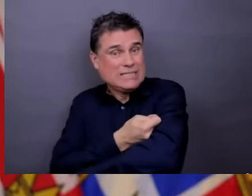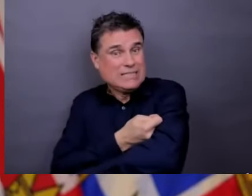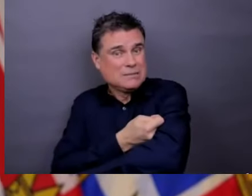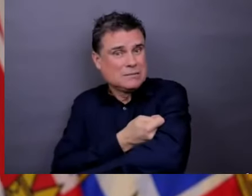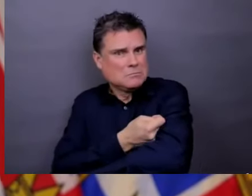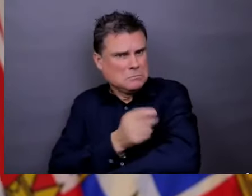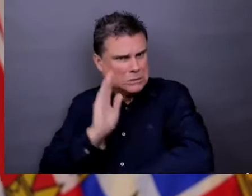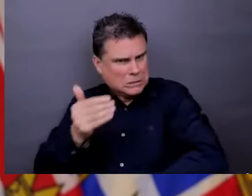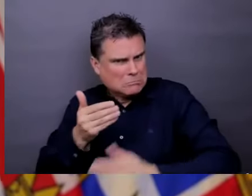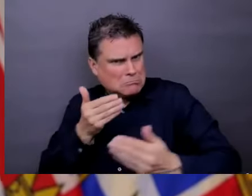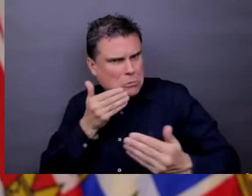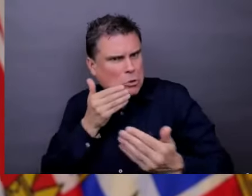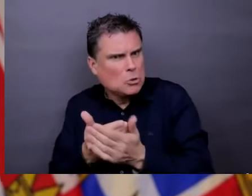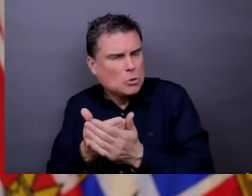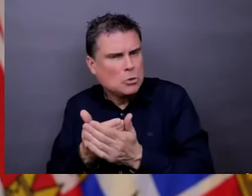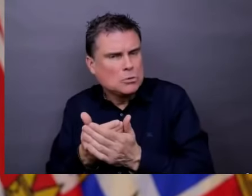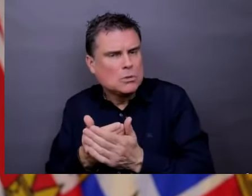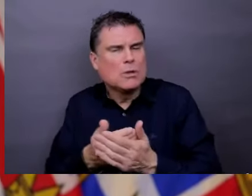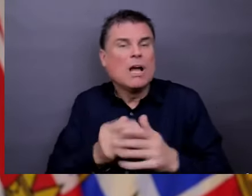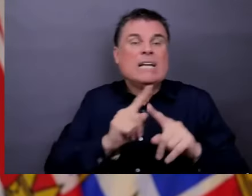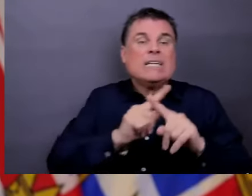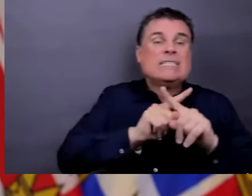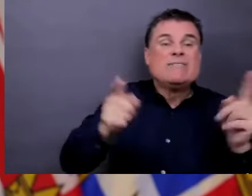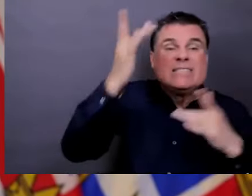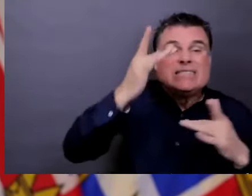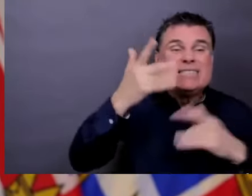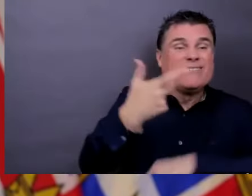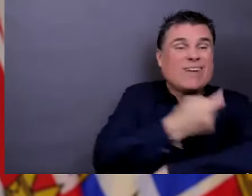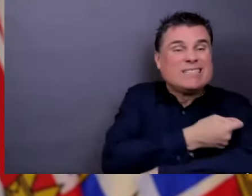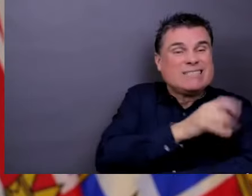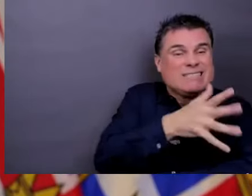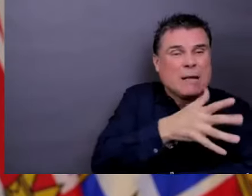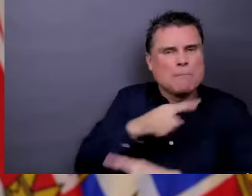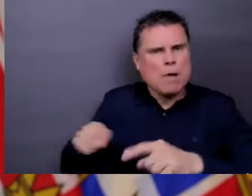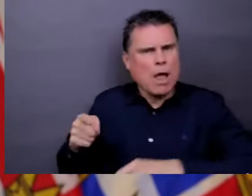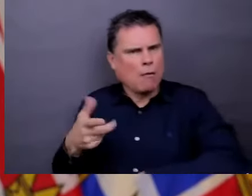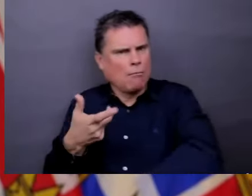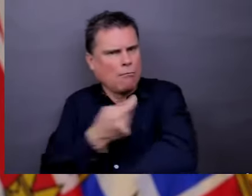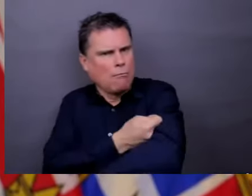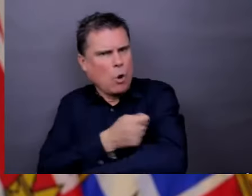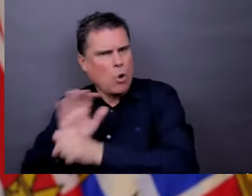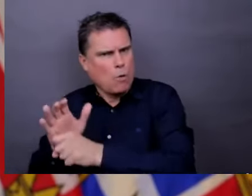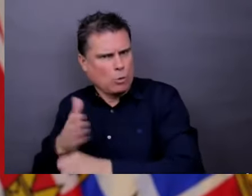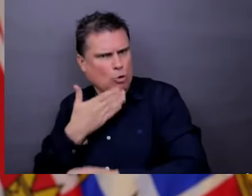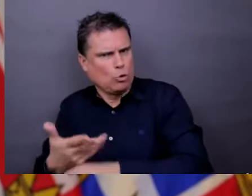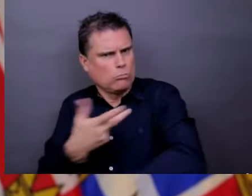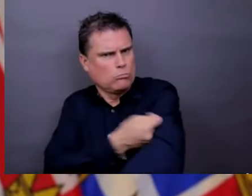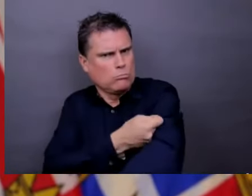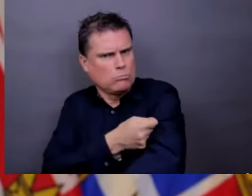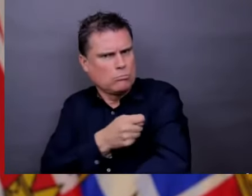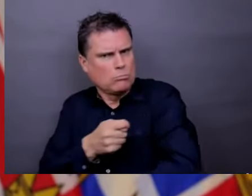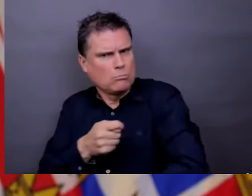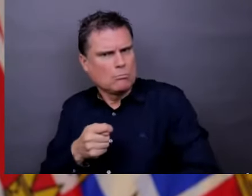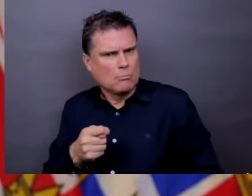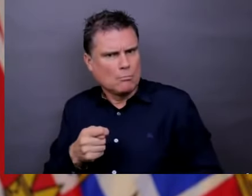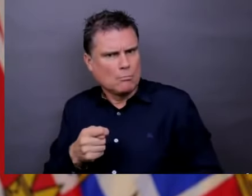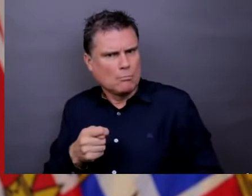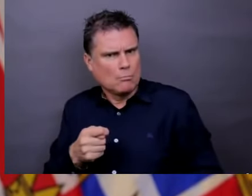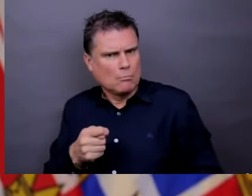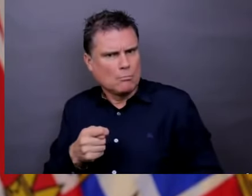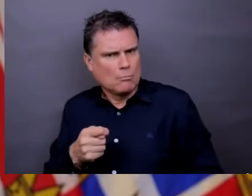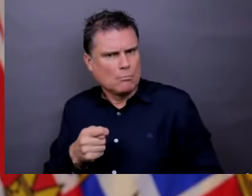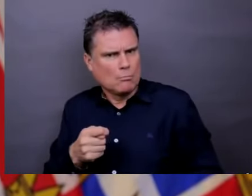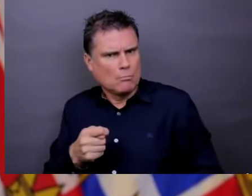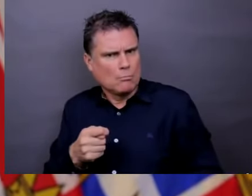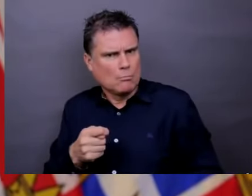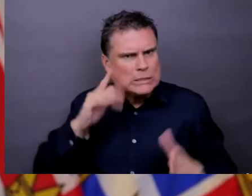very few, but there are a few care homes where not everybody, not all the staff are immunized. And what we need to do is make sure